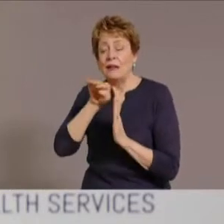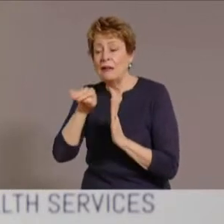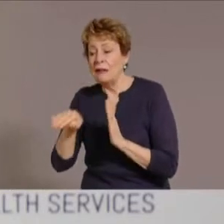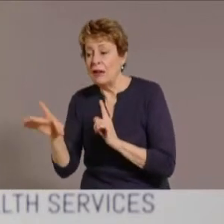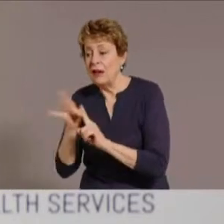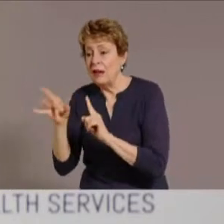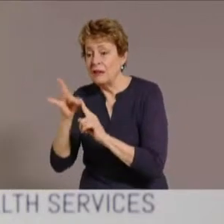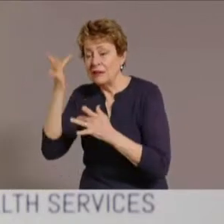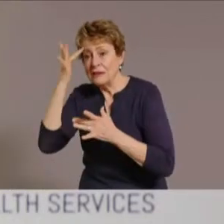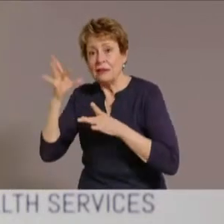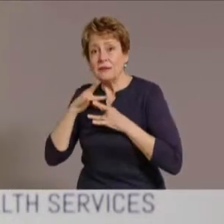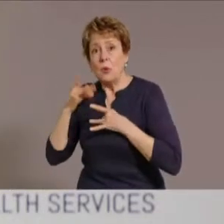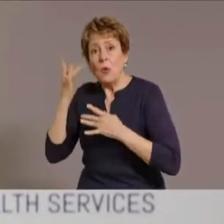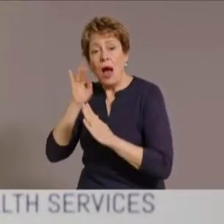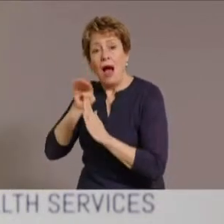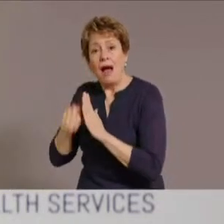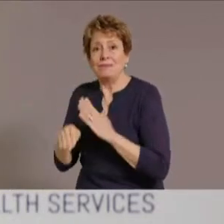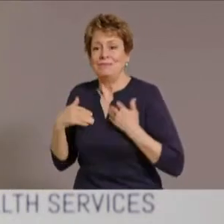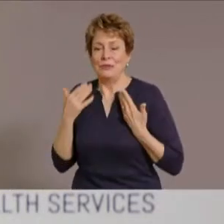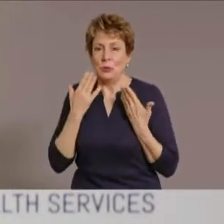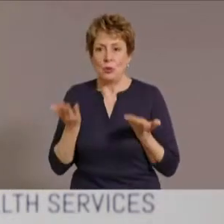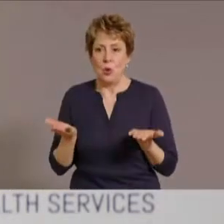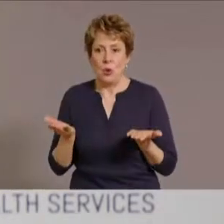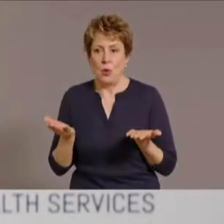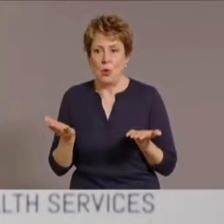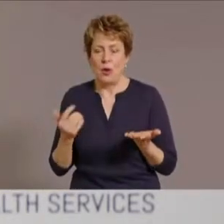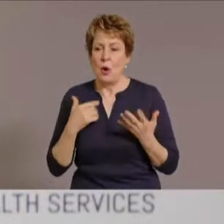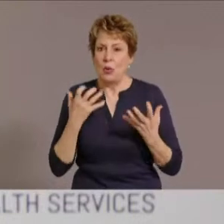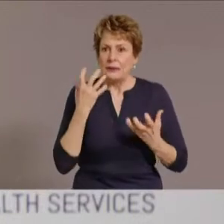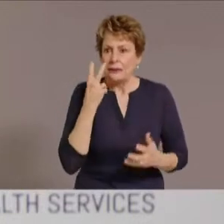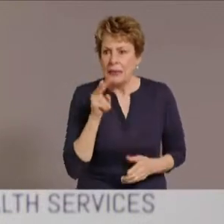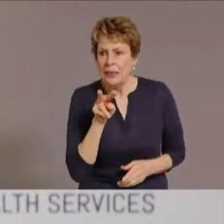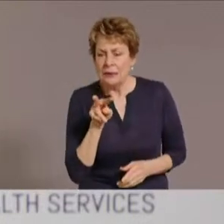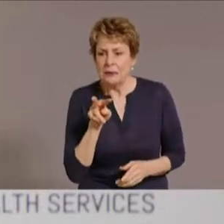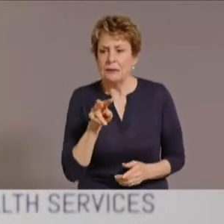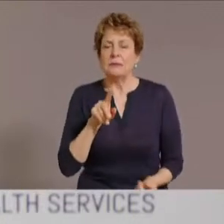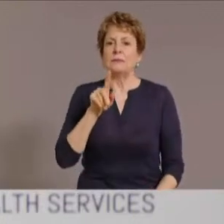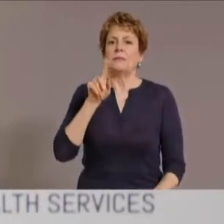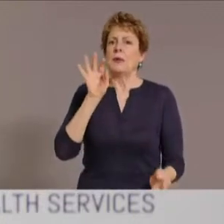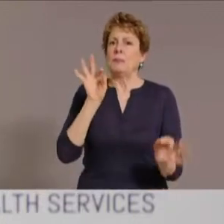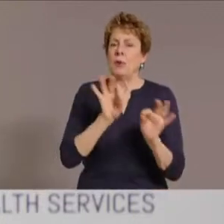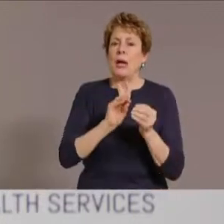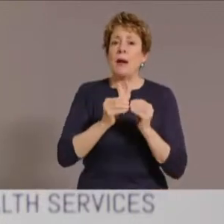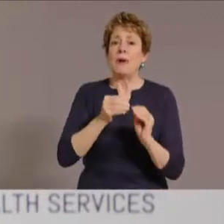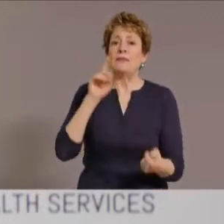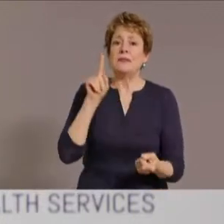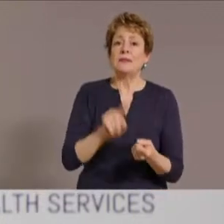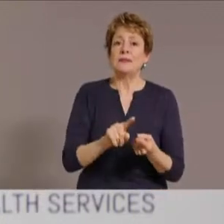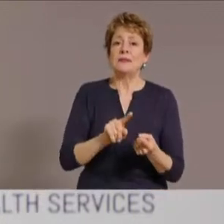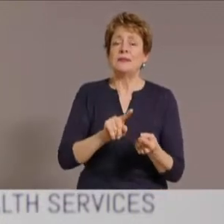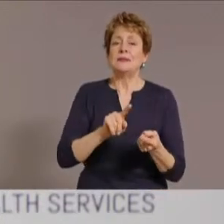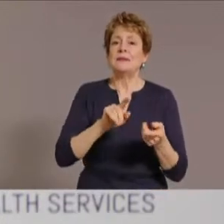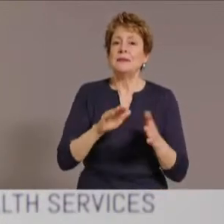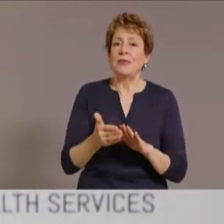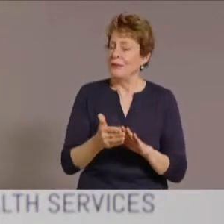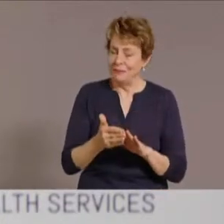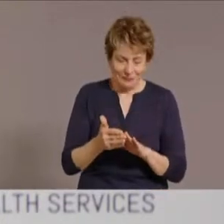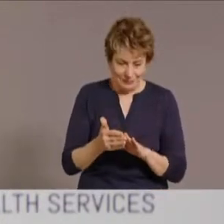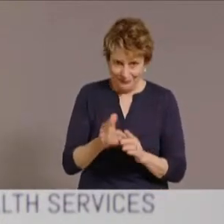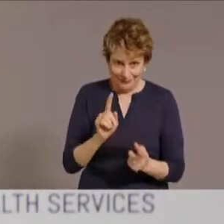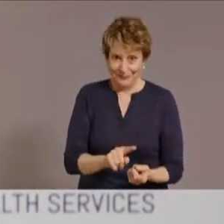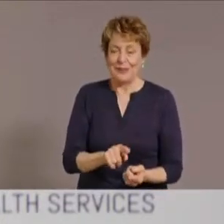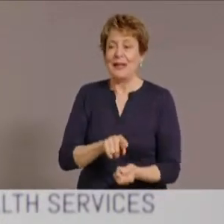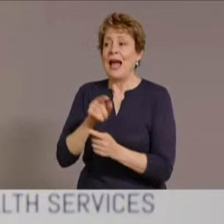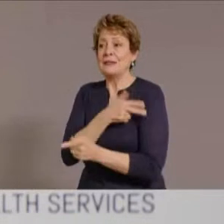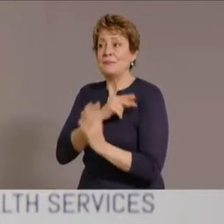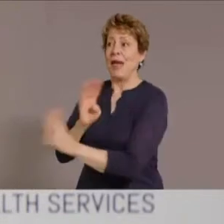high hospitalization rates and deaths that the vaccines would prevent those types of things. But we are encouraged